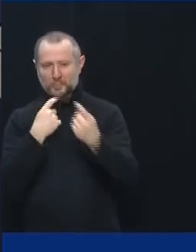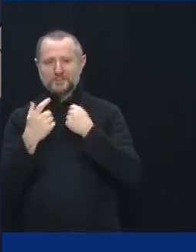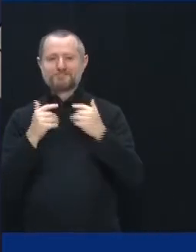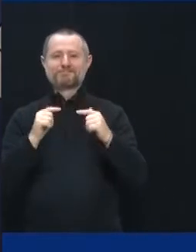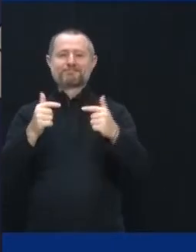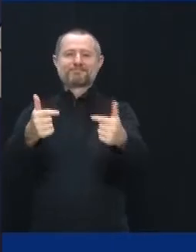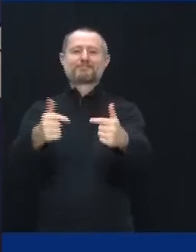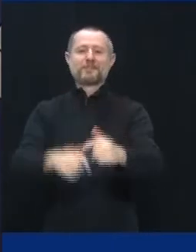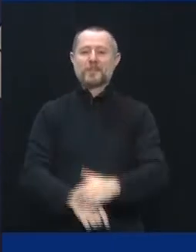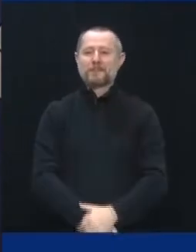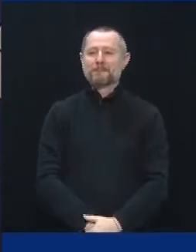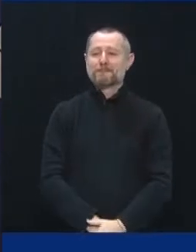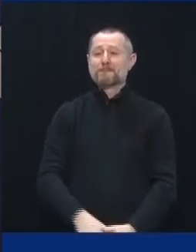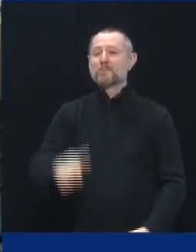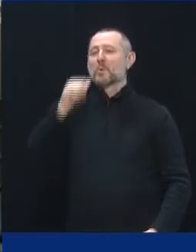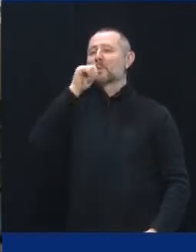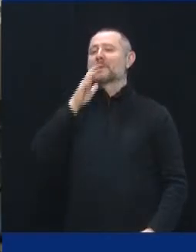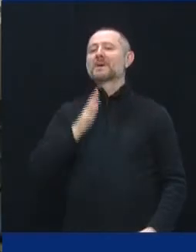Thank you, Governor.